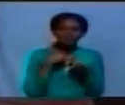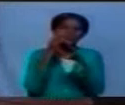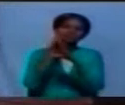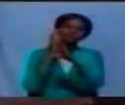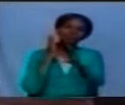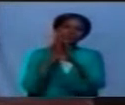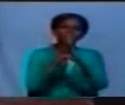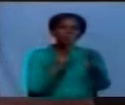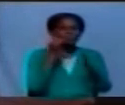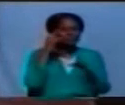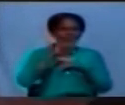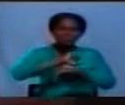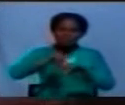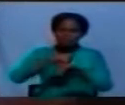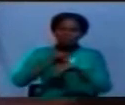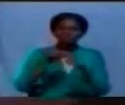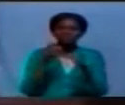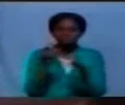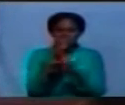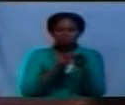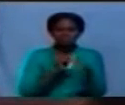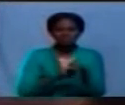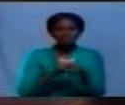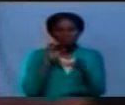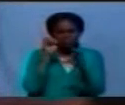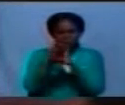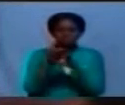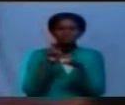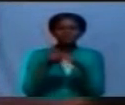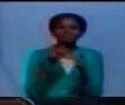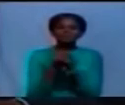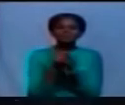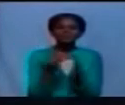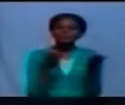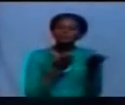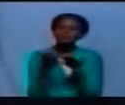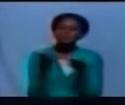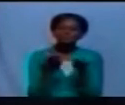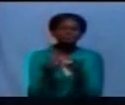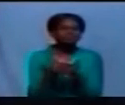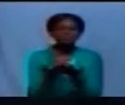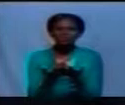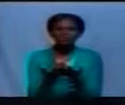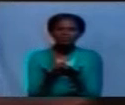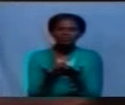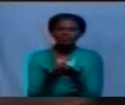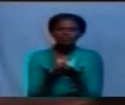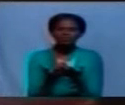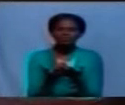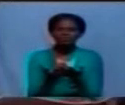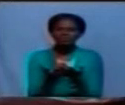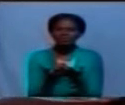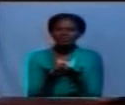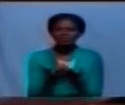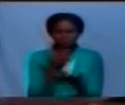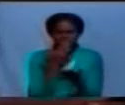hours. Sometimes you actually even have to queue to deposit this money. So service is pretty much not